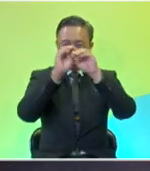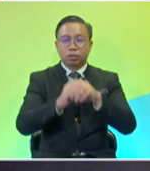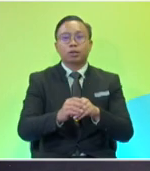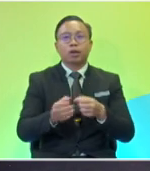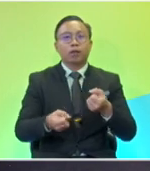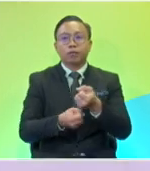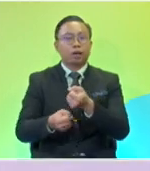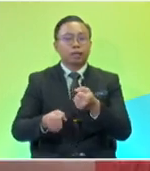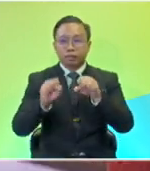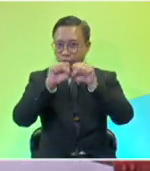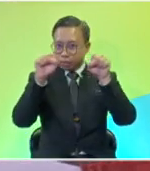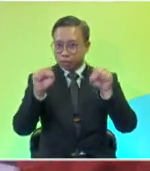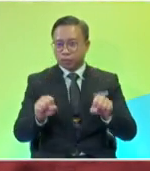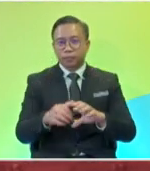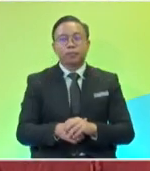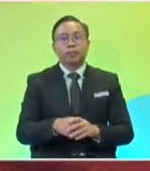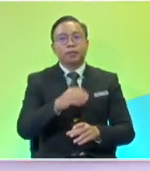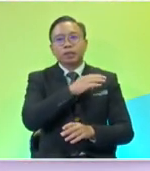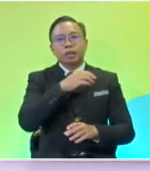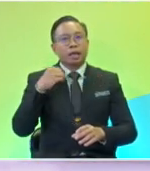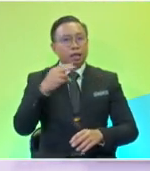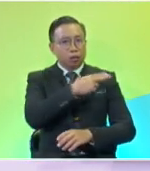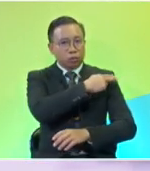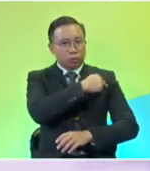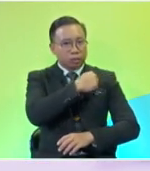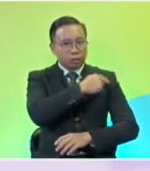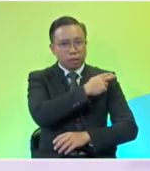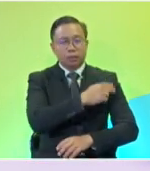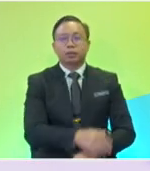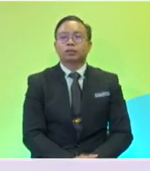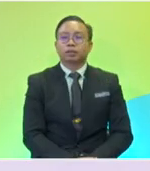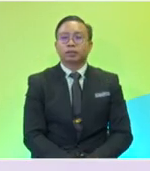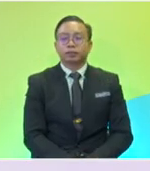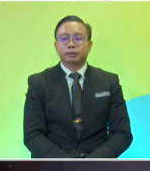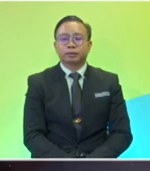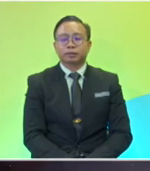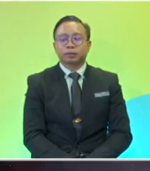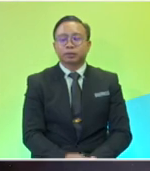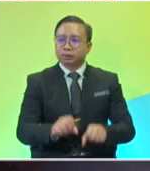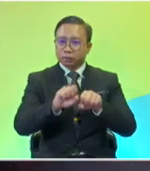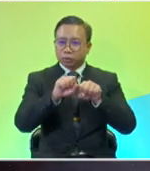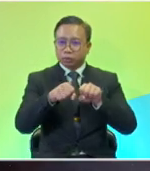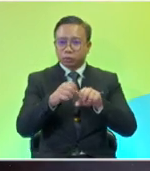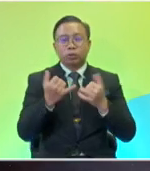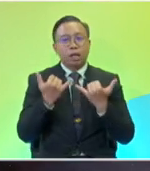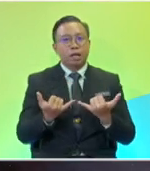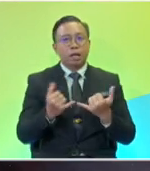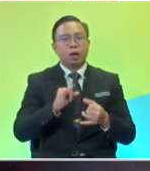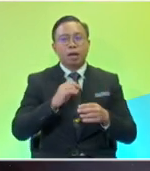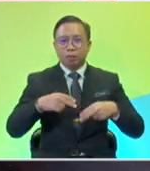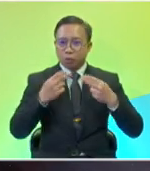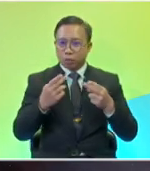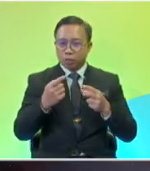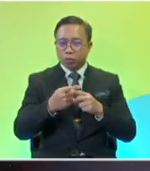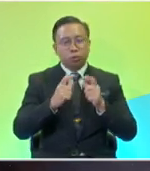Fire station. And hospital. Hospital. There you go. So, now I'm going to